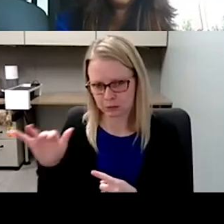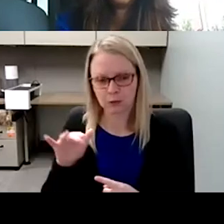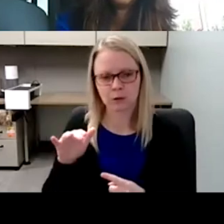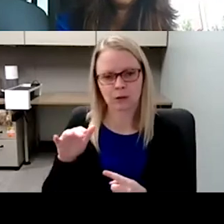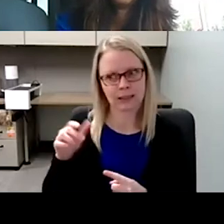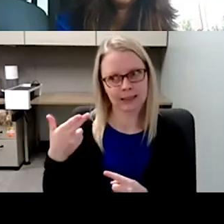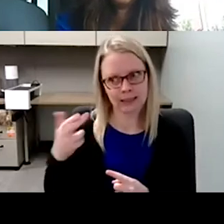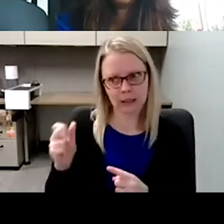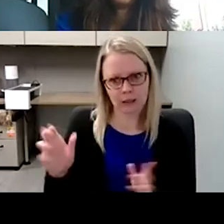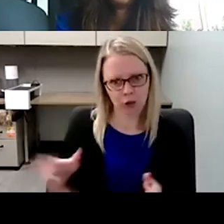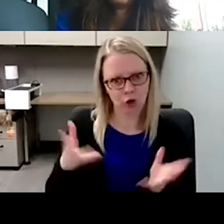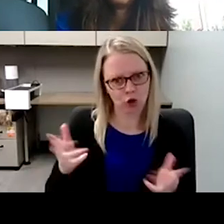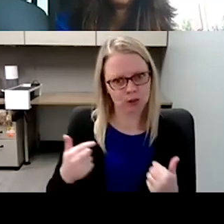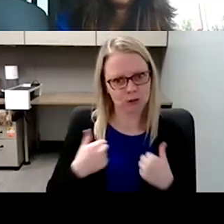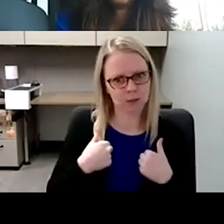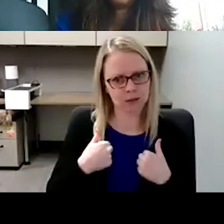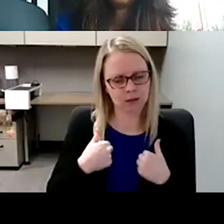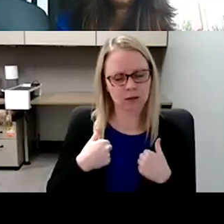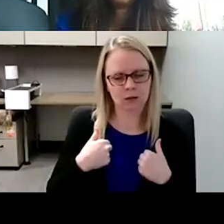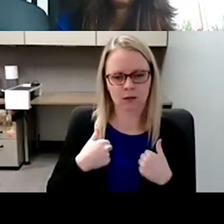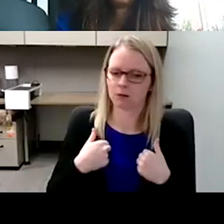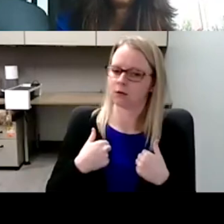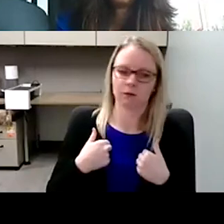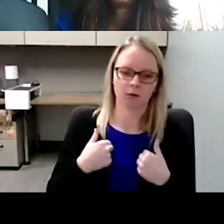So when I became passionate about accounting,